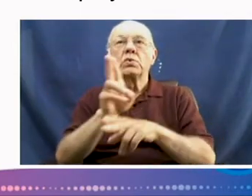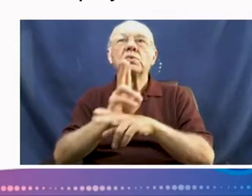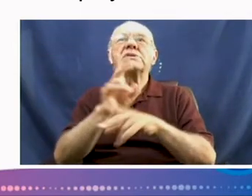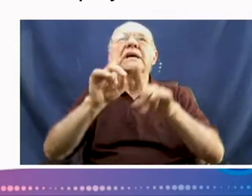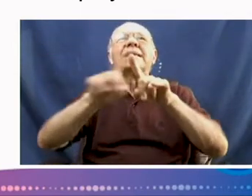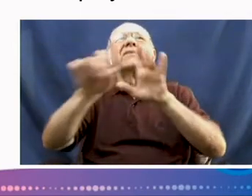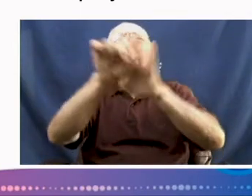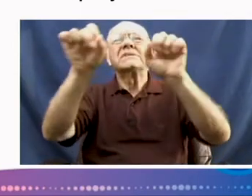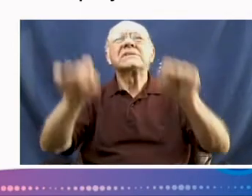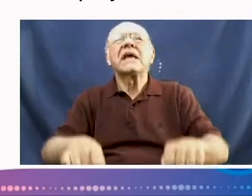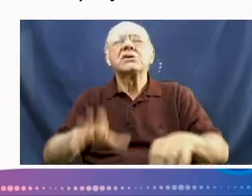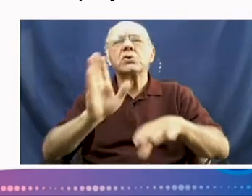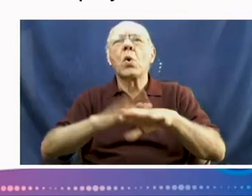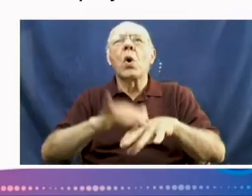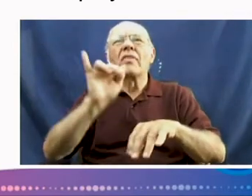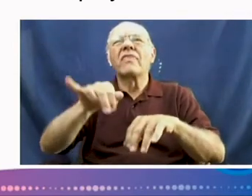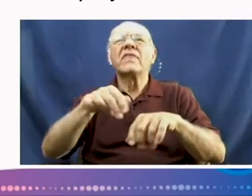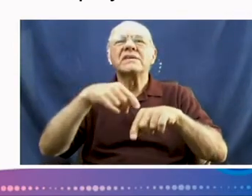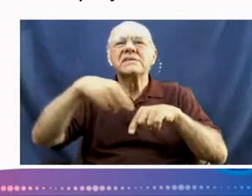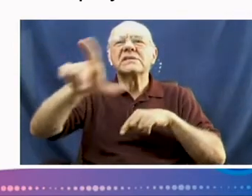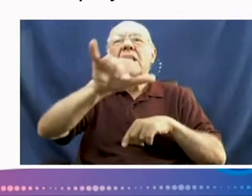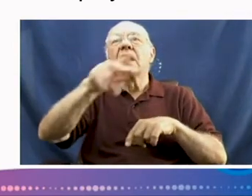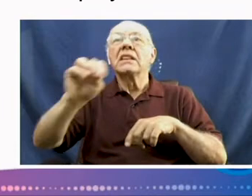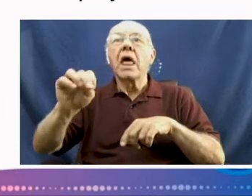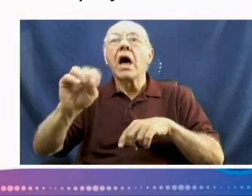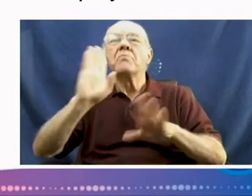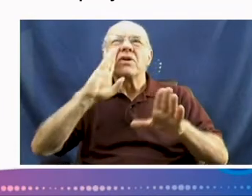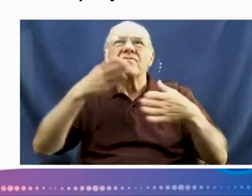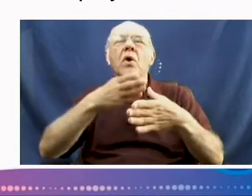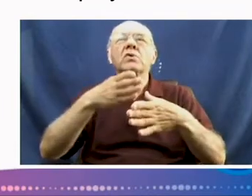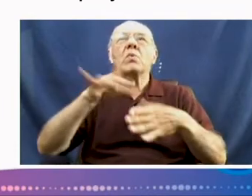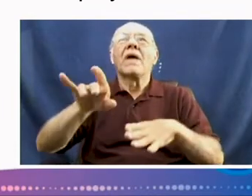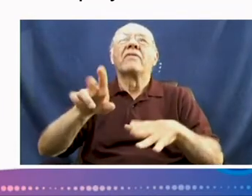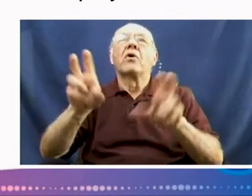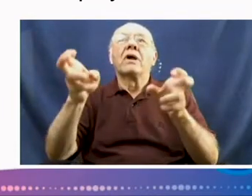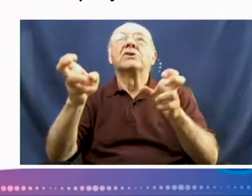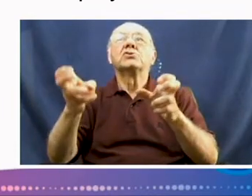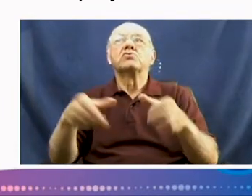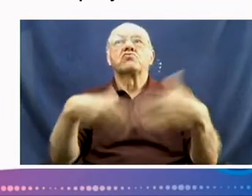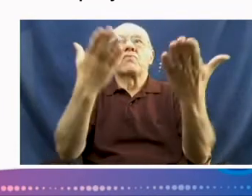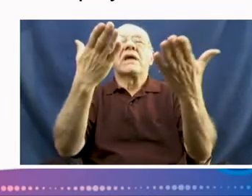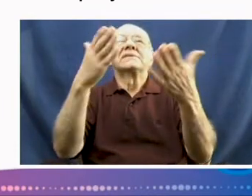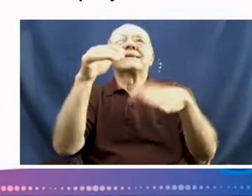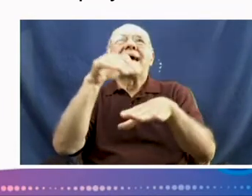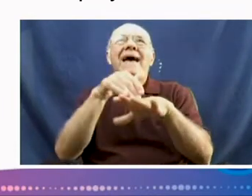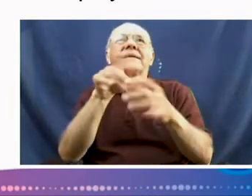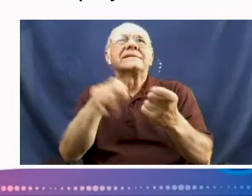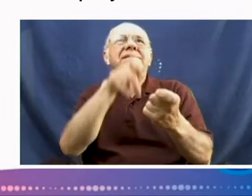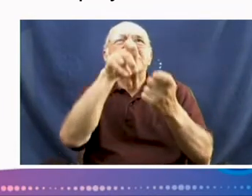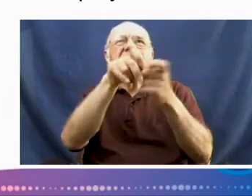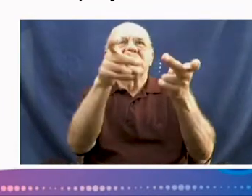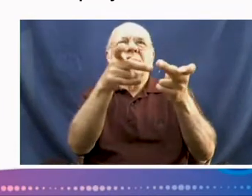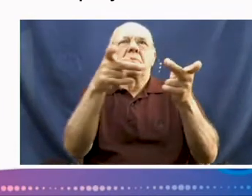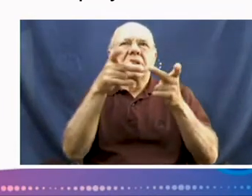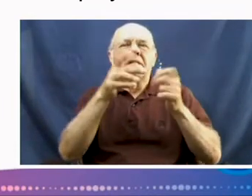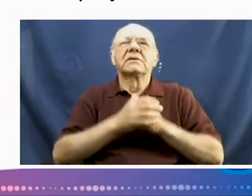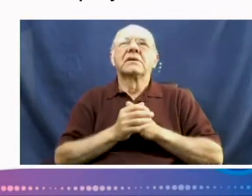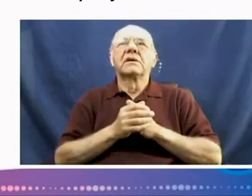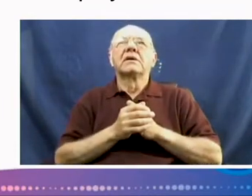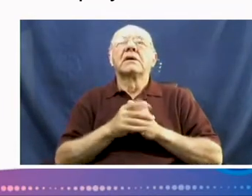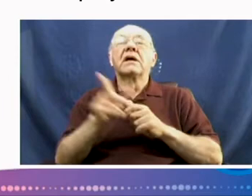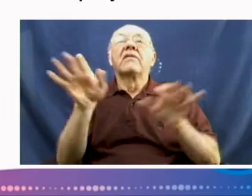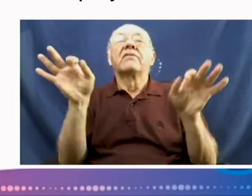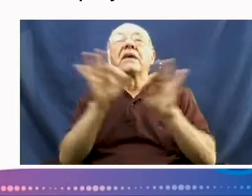line, but also focused when there are issues raised at specific facilities. Among the key components of